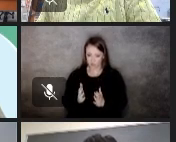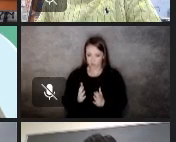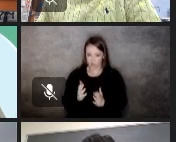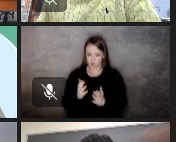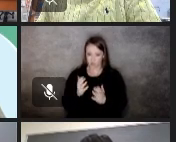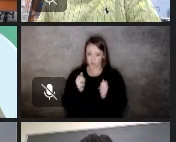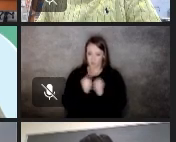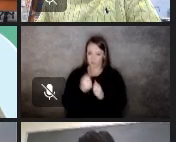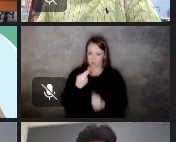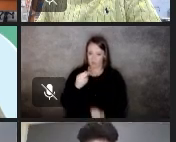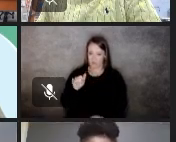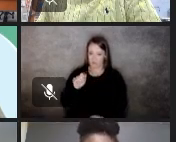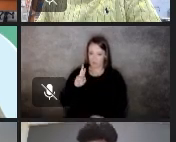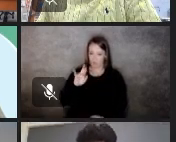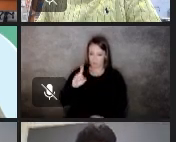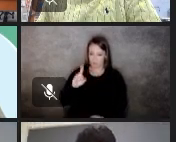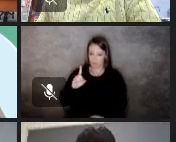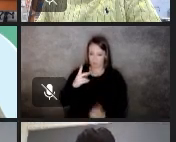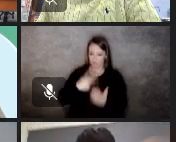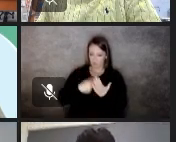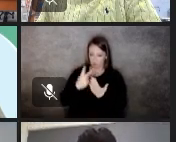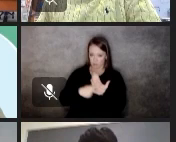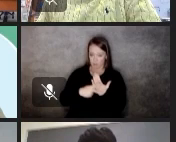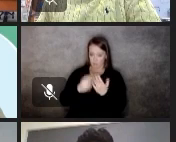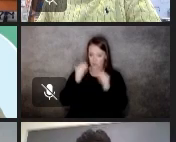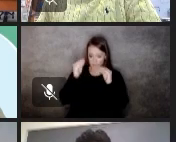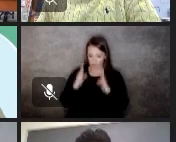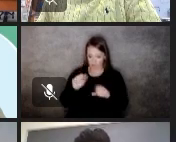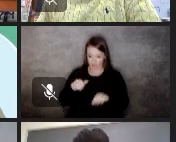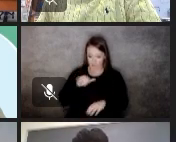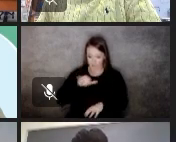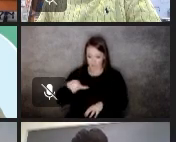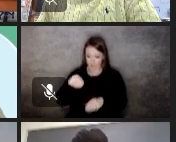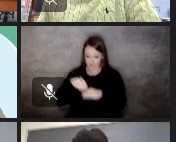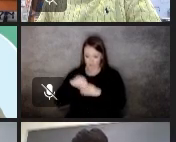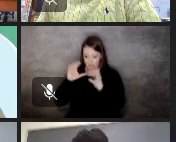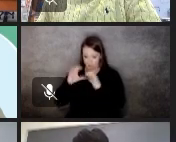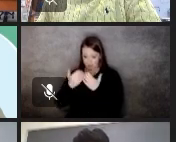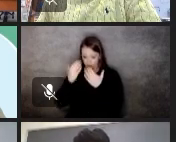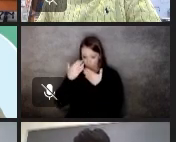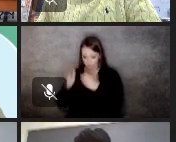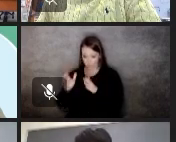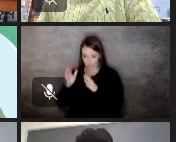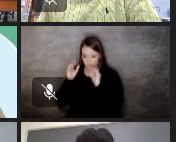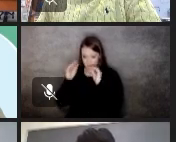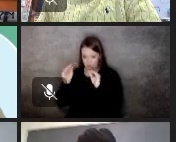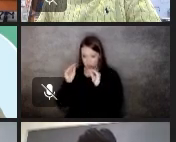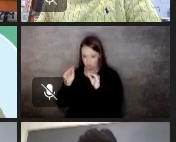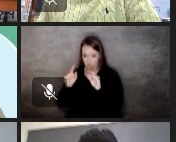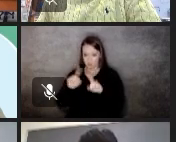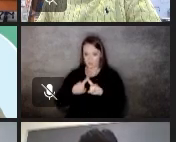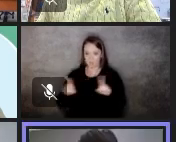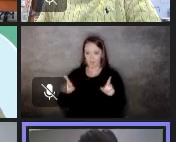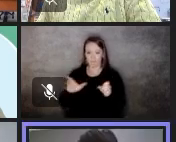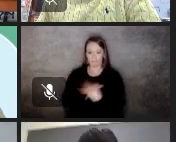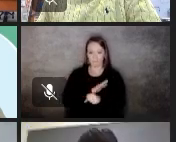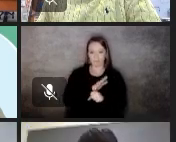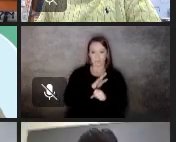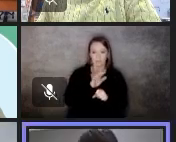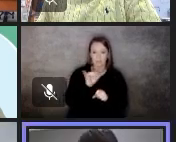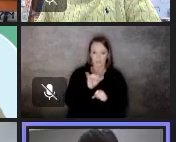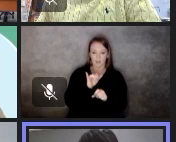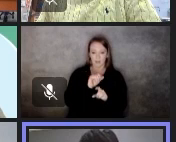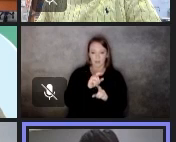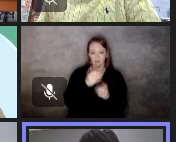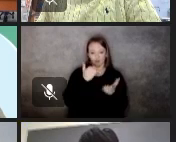where teachers are able to stay in the classroom, but also fill capacities within their schools of serving as some